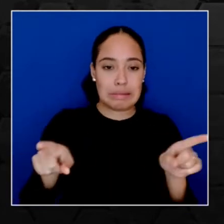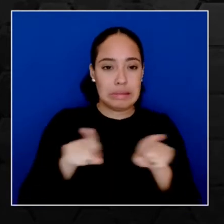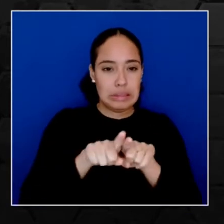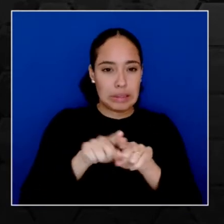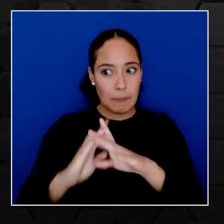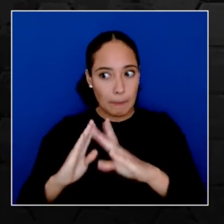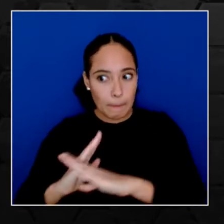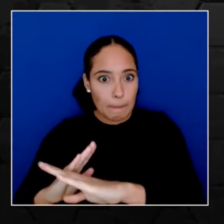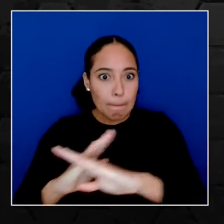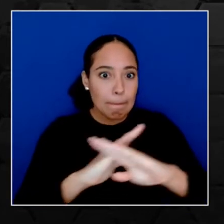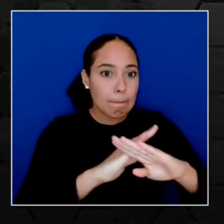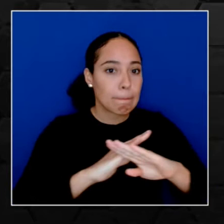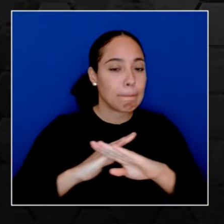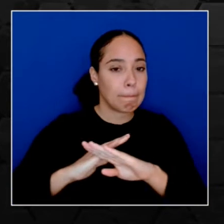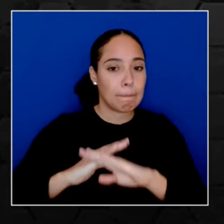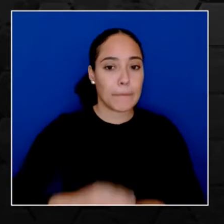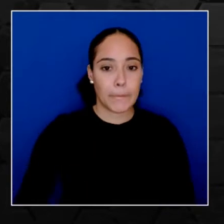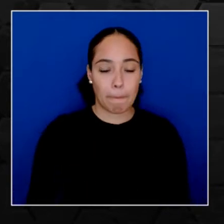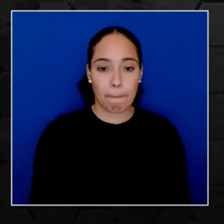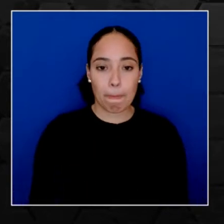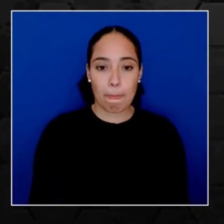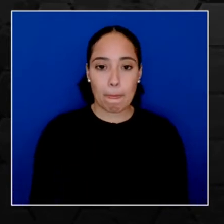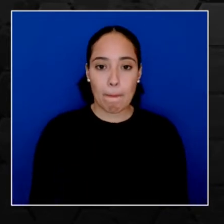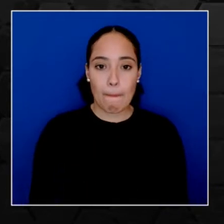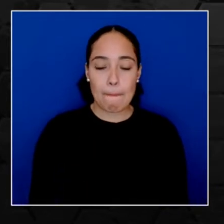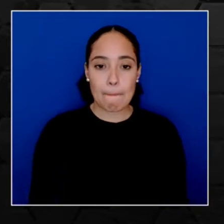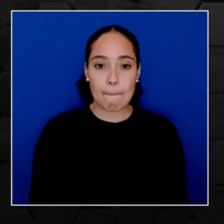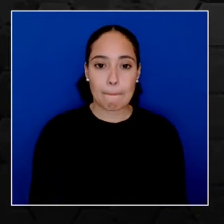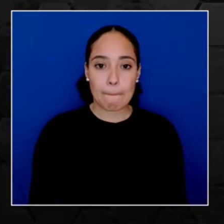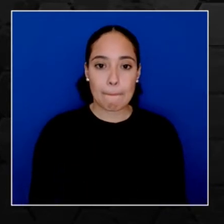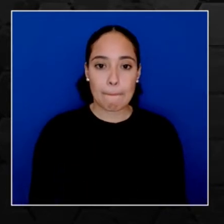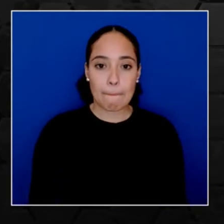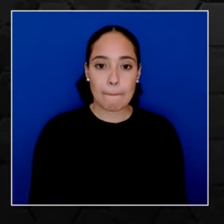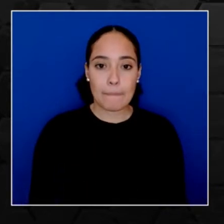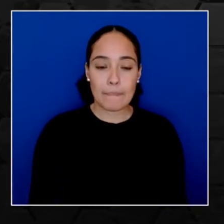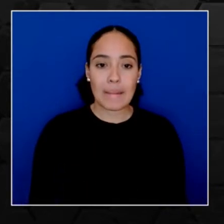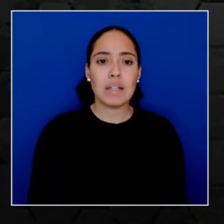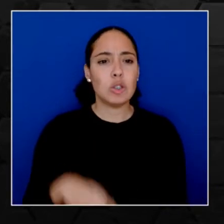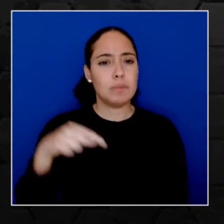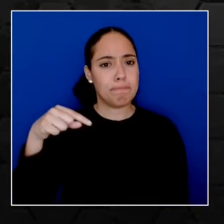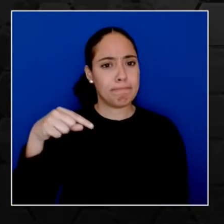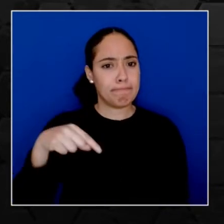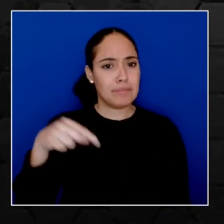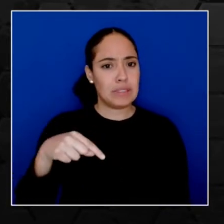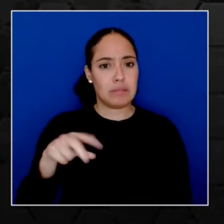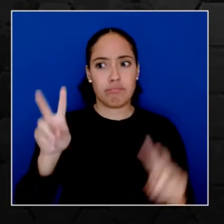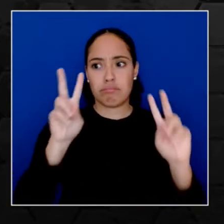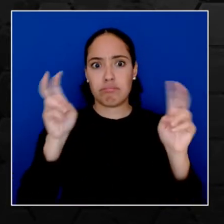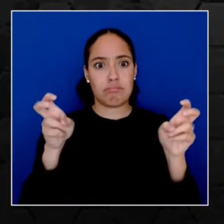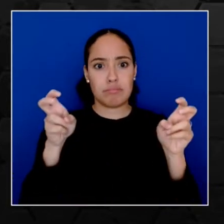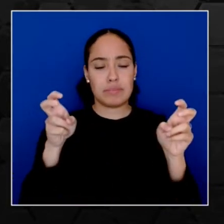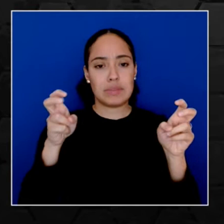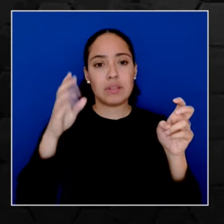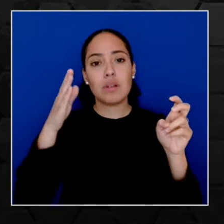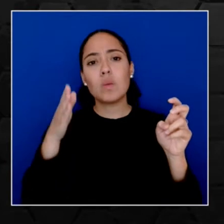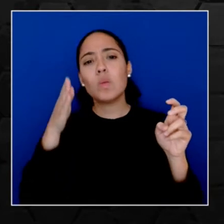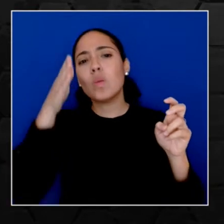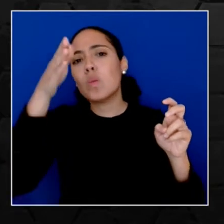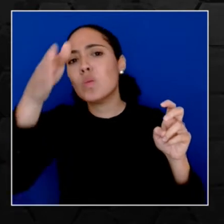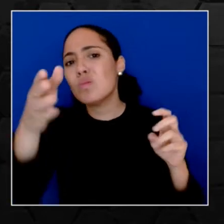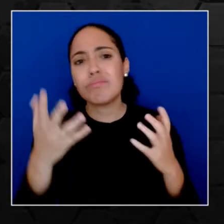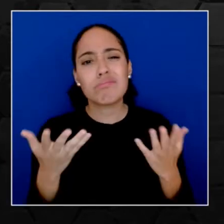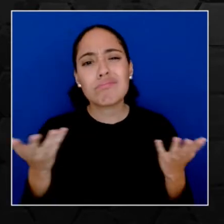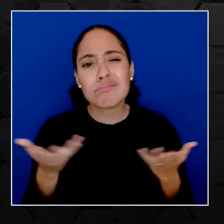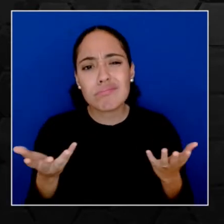So one thing which is often questioned is the future of this field, and the reason why I brought up this topic would be the same.